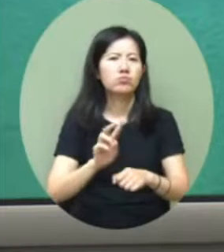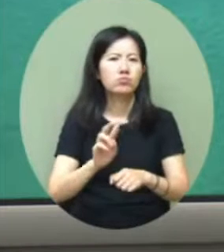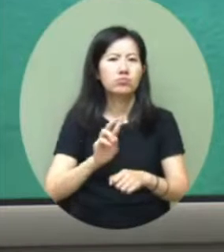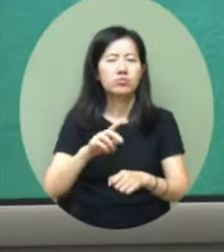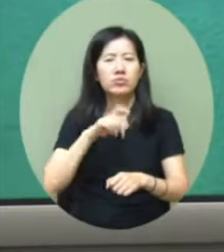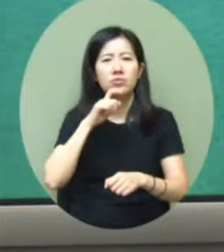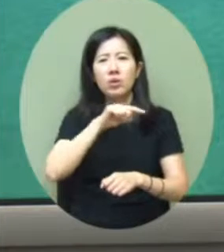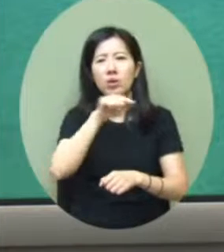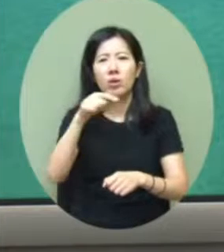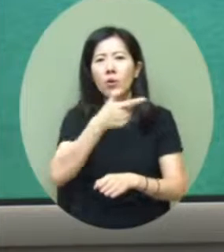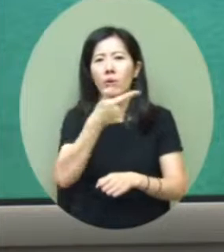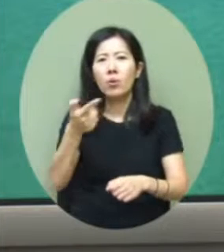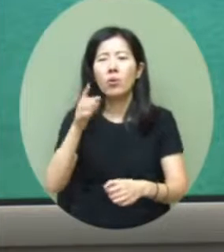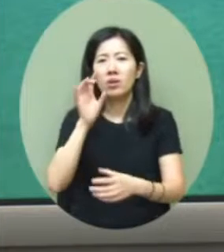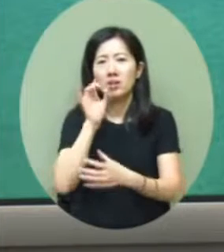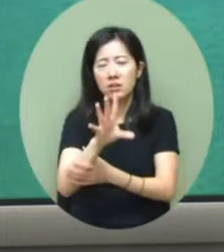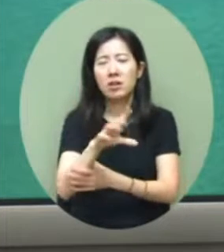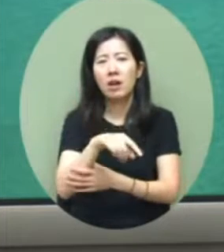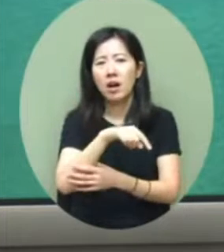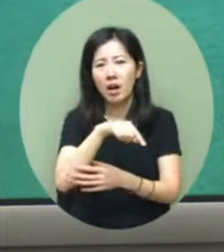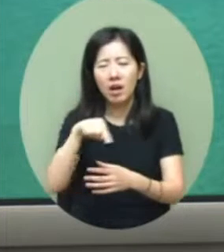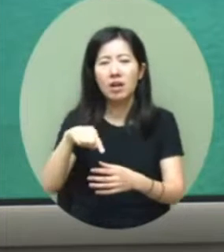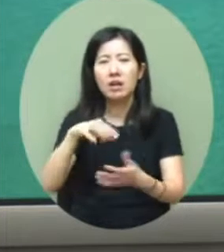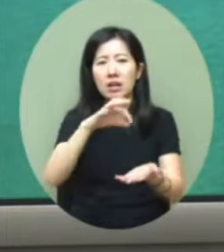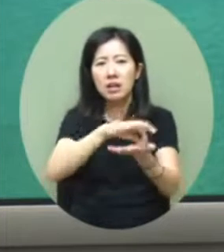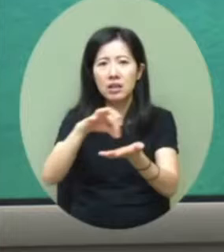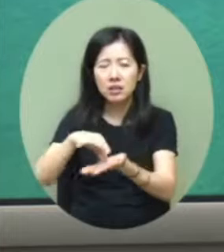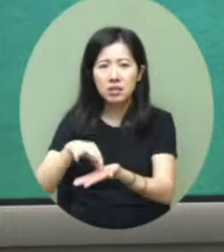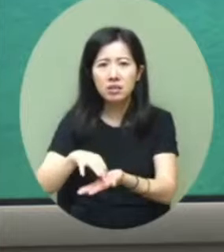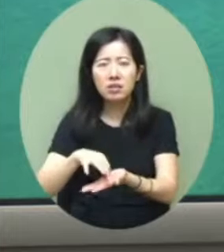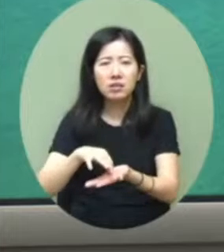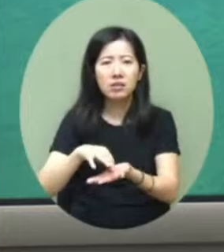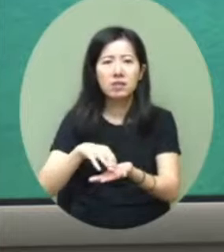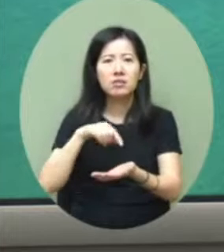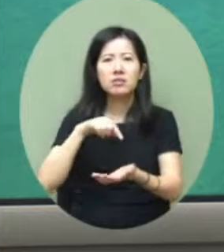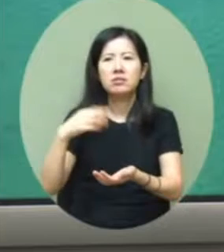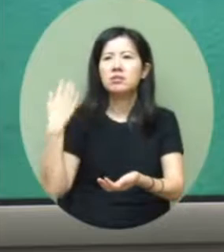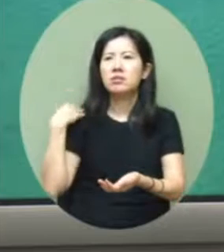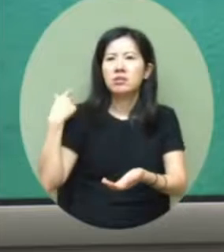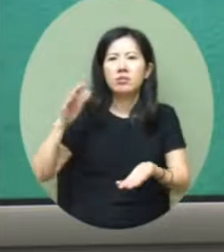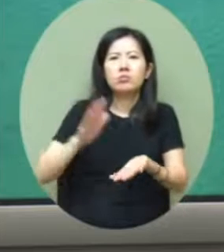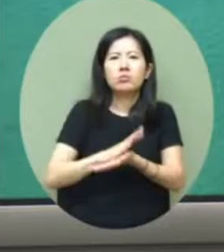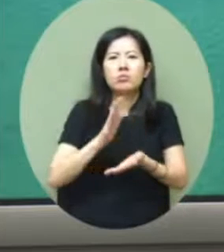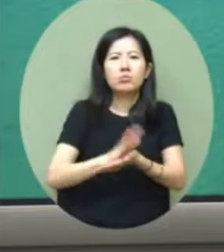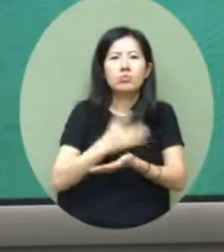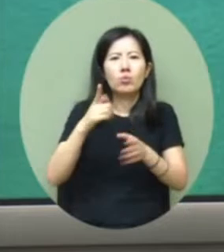operation of businesses. There is an international trend